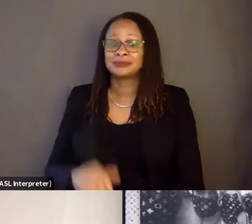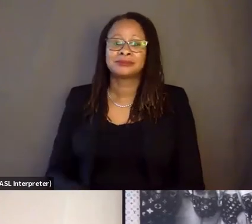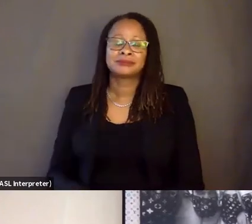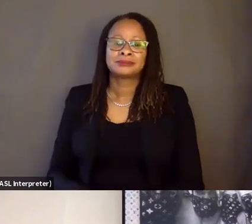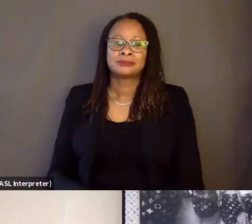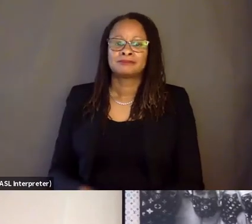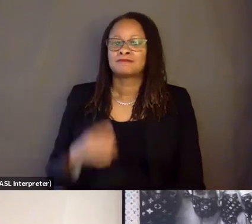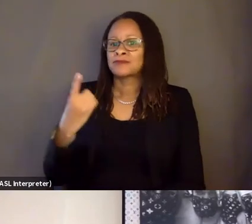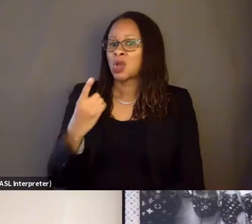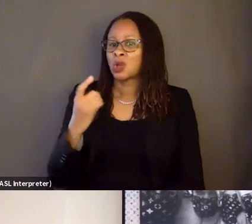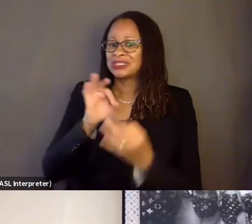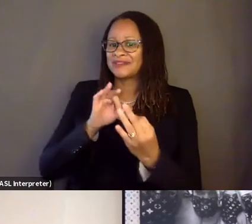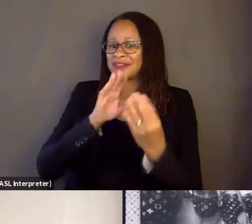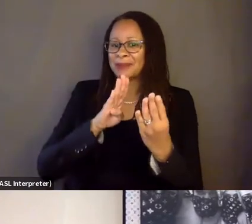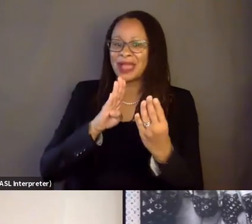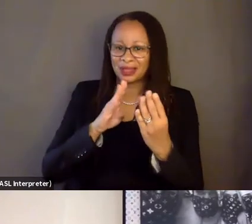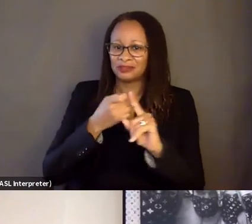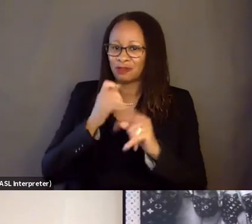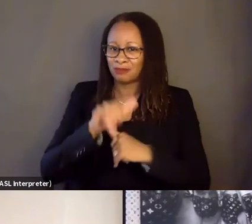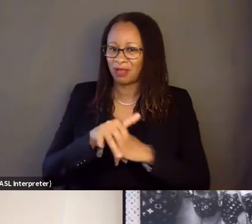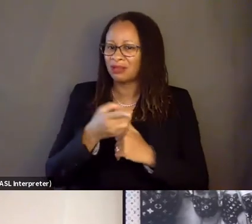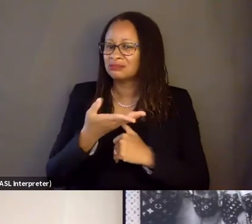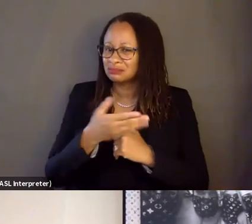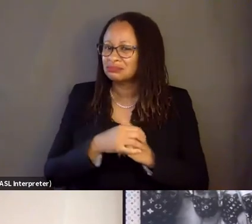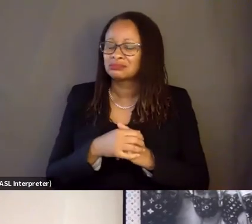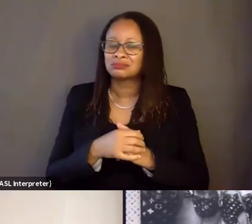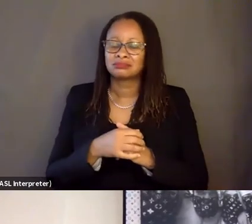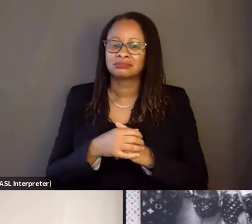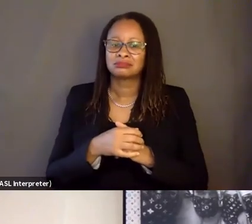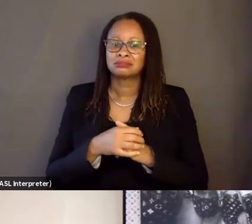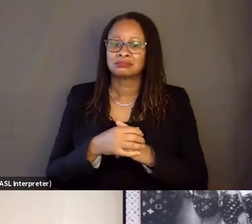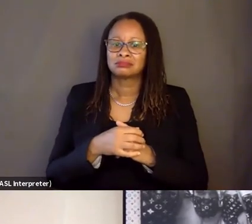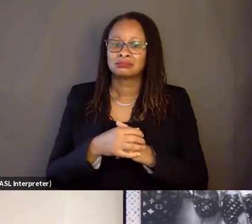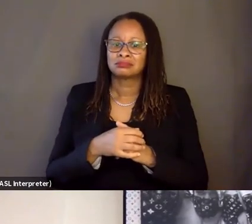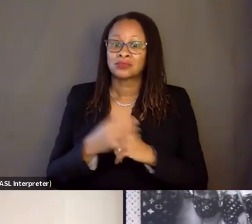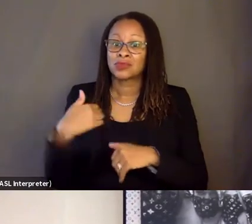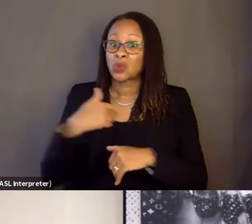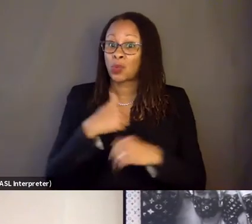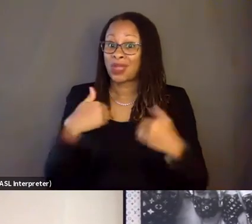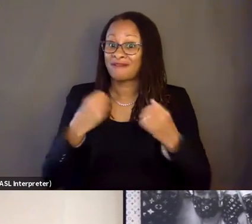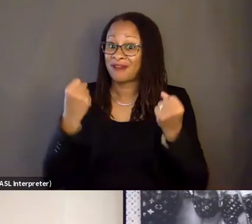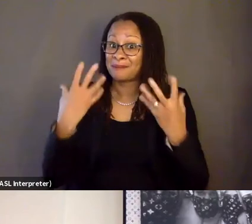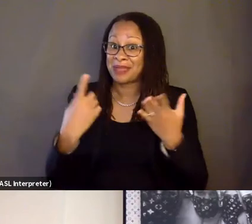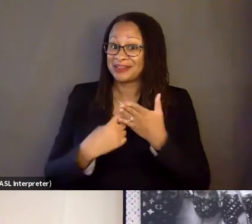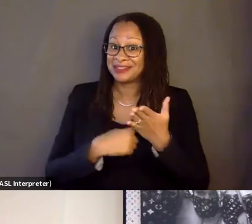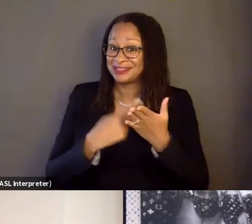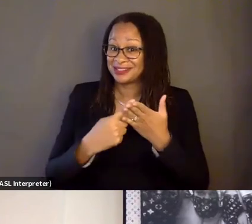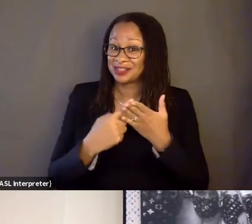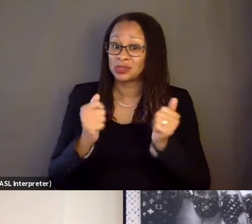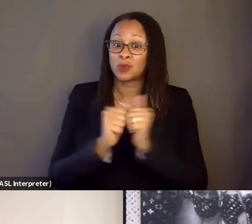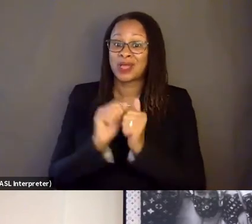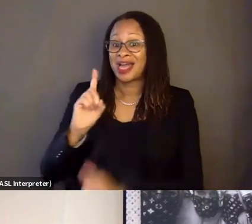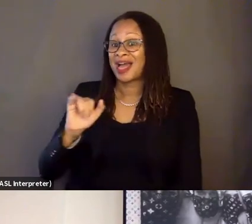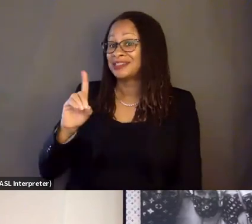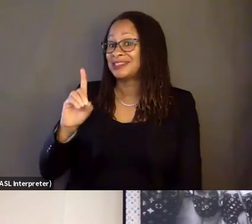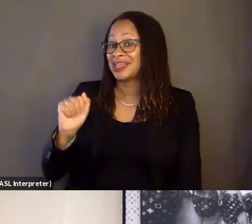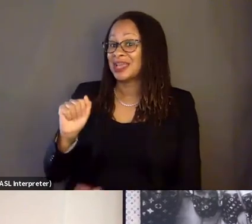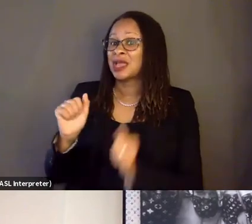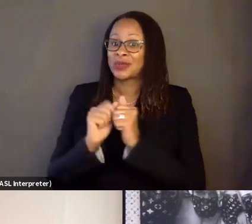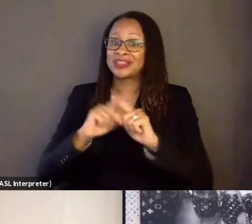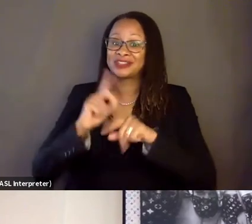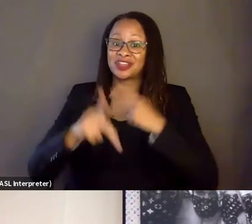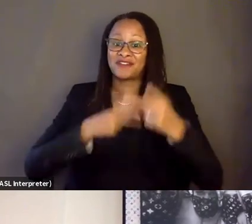is always the feedback that comes from it. We've had many of these discussions with IDA with different kinds of